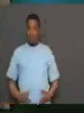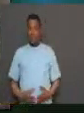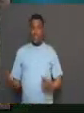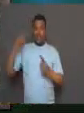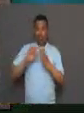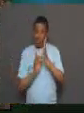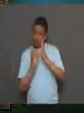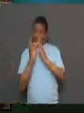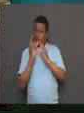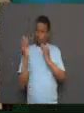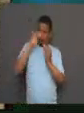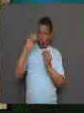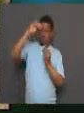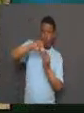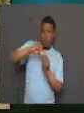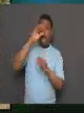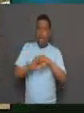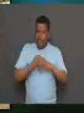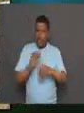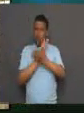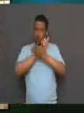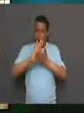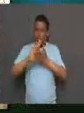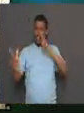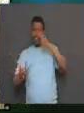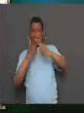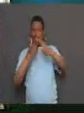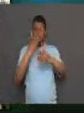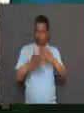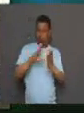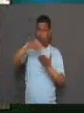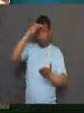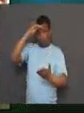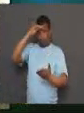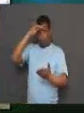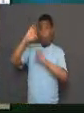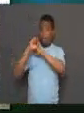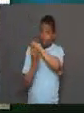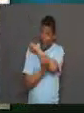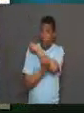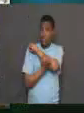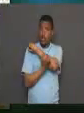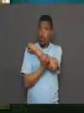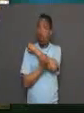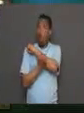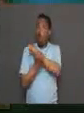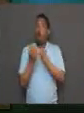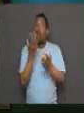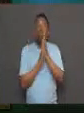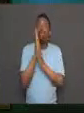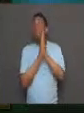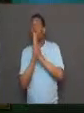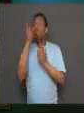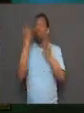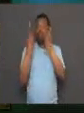to increase access to quality secondary education based on the demand of